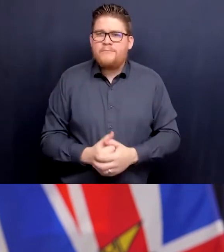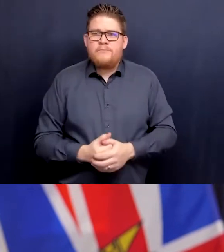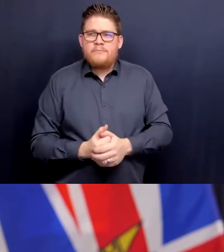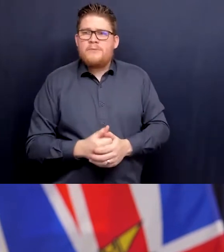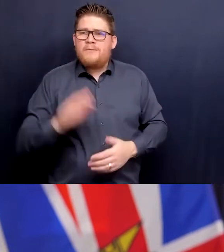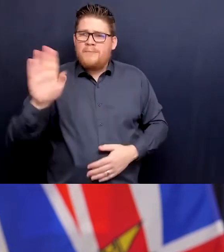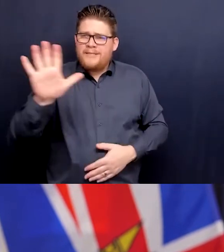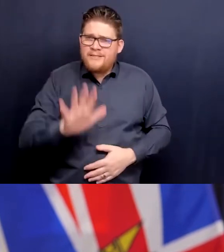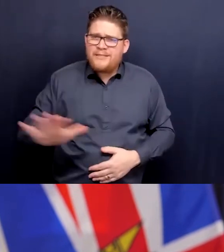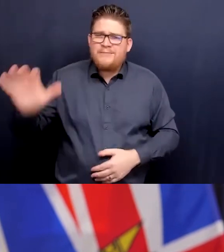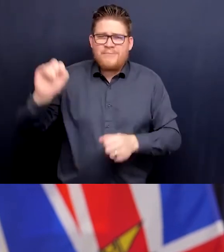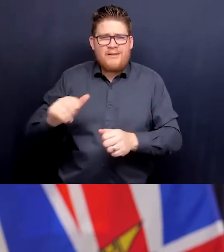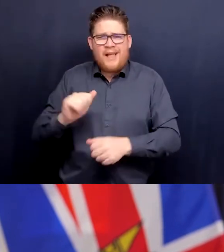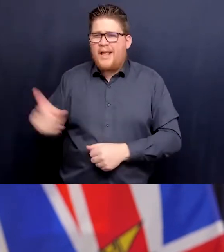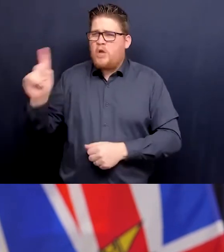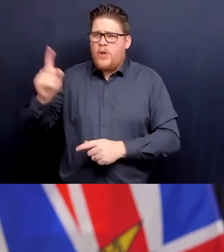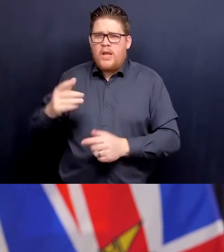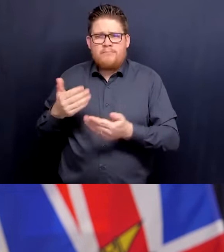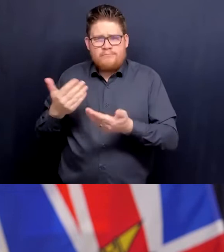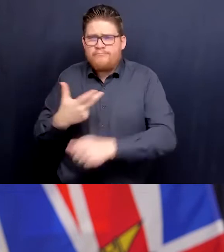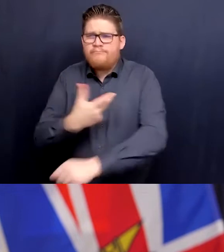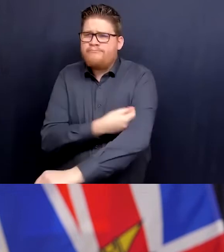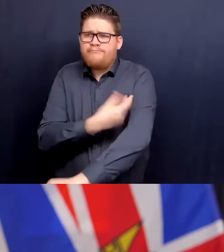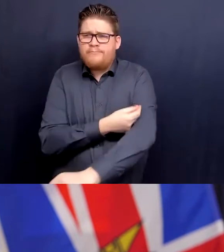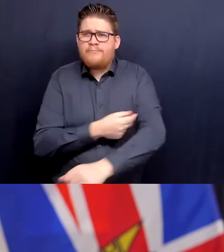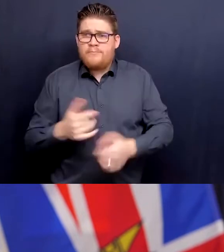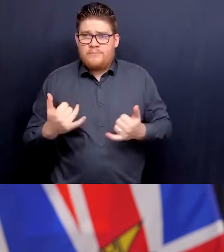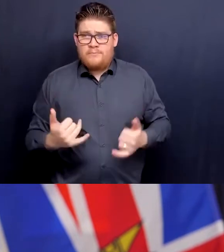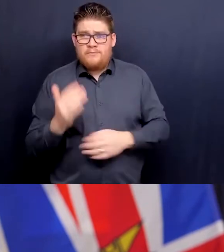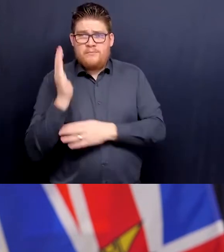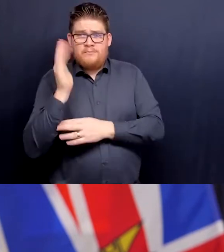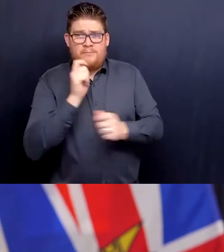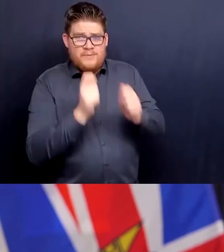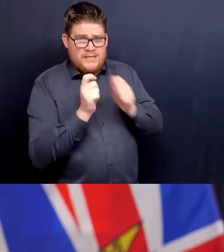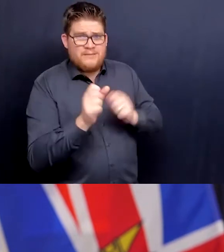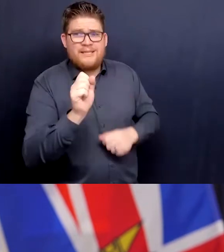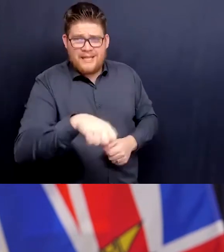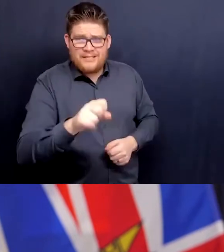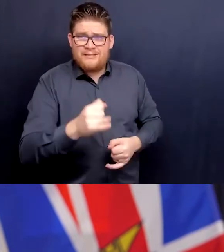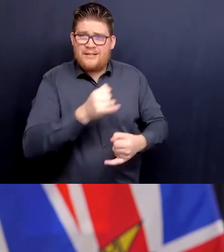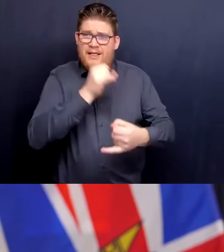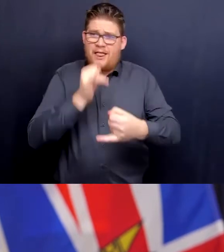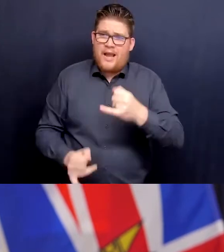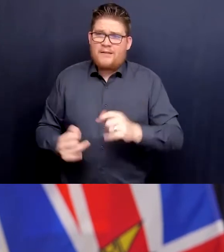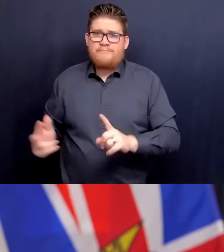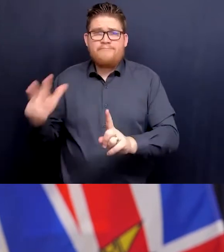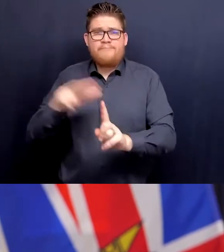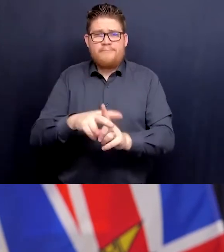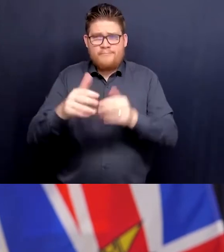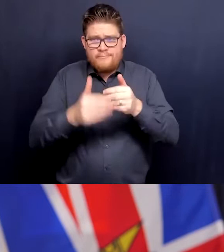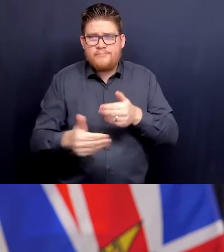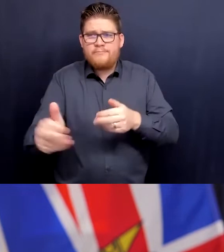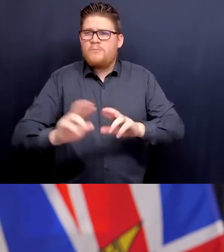In terms of our briefings, yes, this will be the last in what you call regular briefings, but as Dr. Henry has said, I